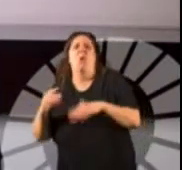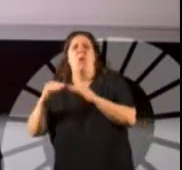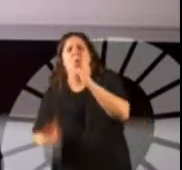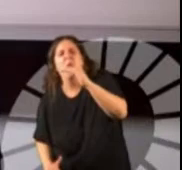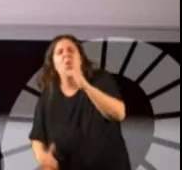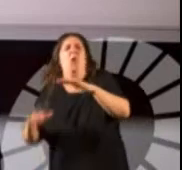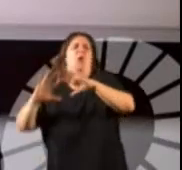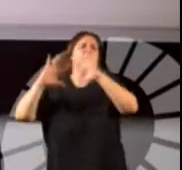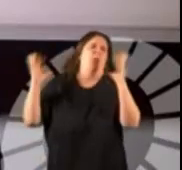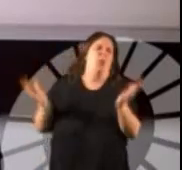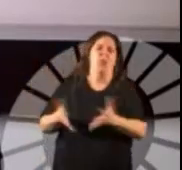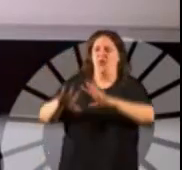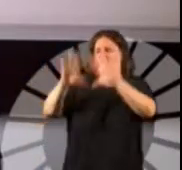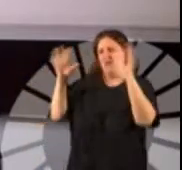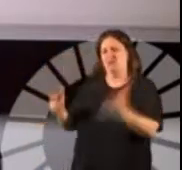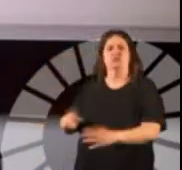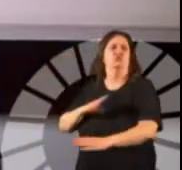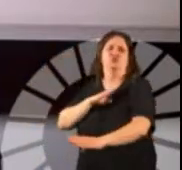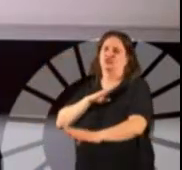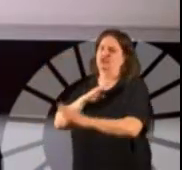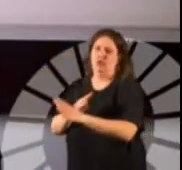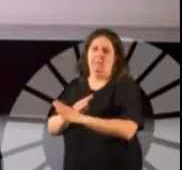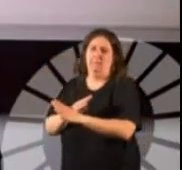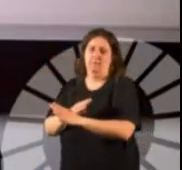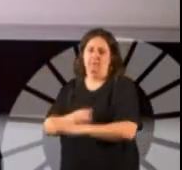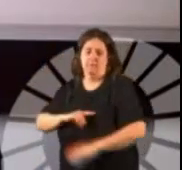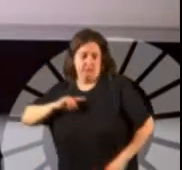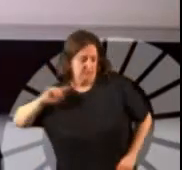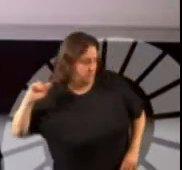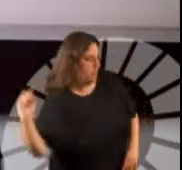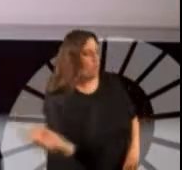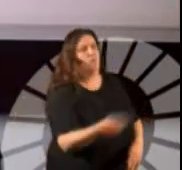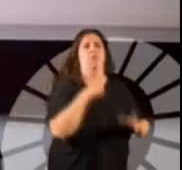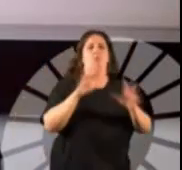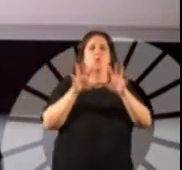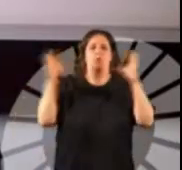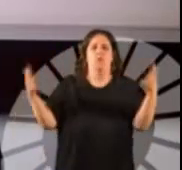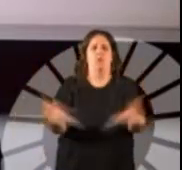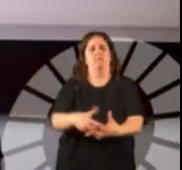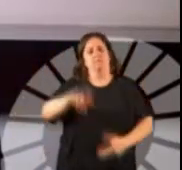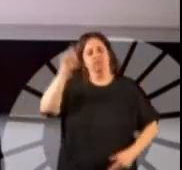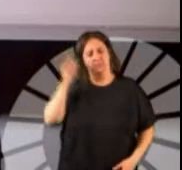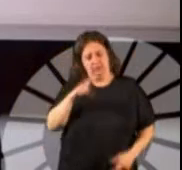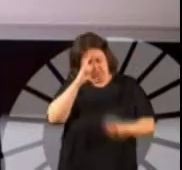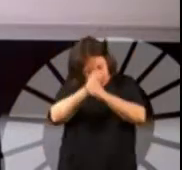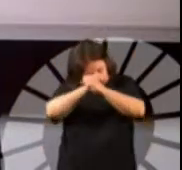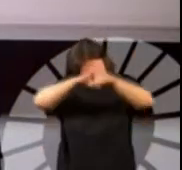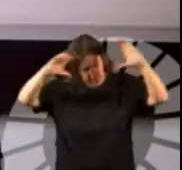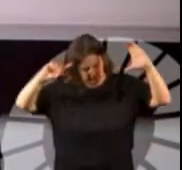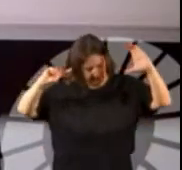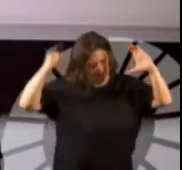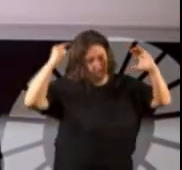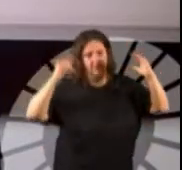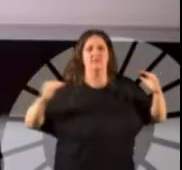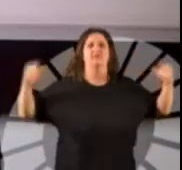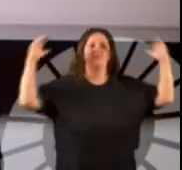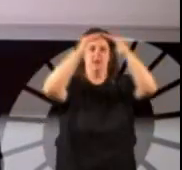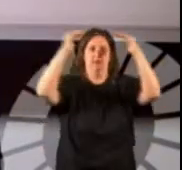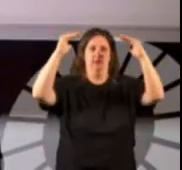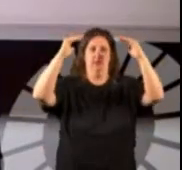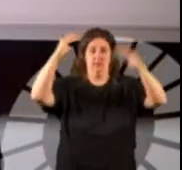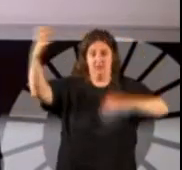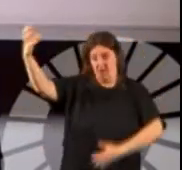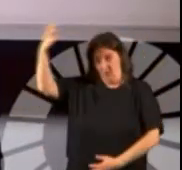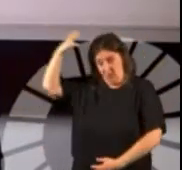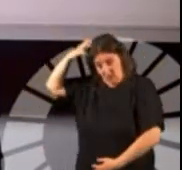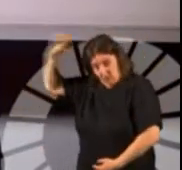sensitive. We have called on governments to use their procurement policies as a